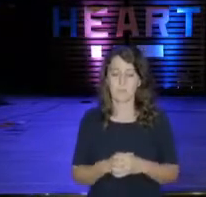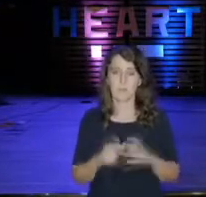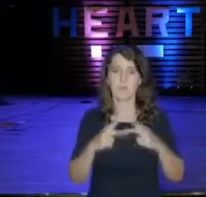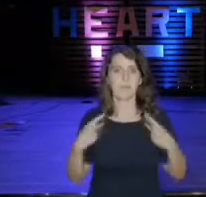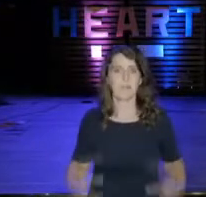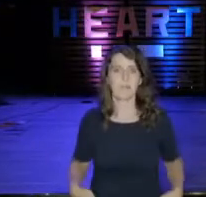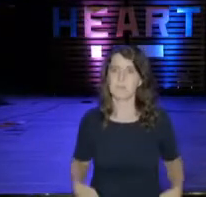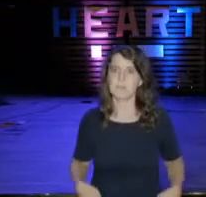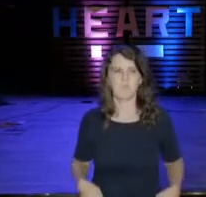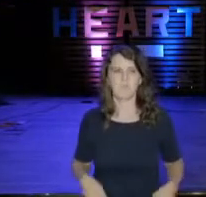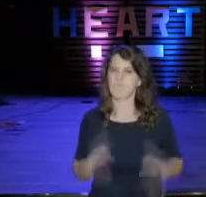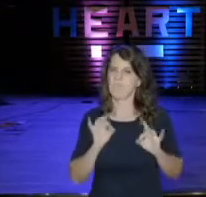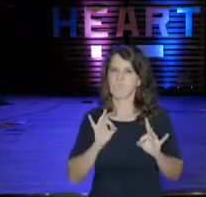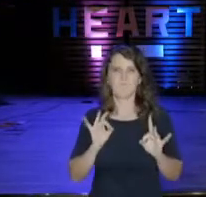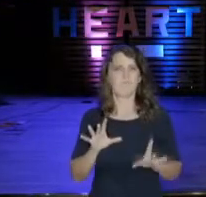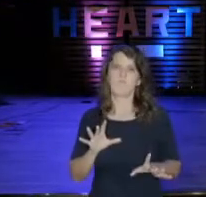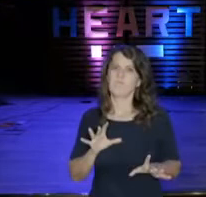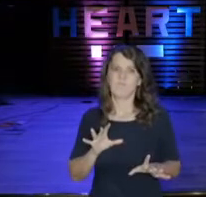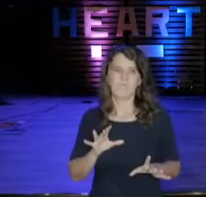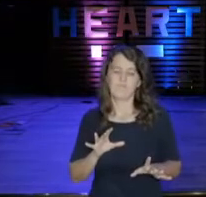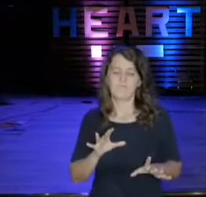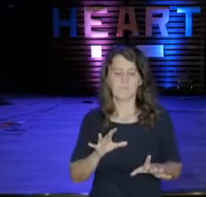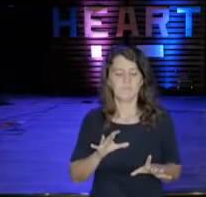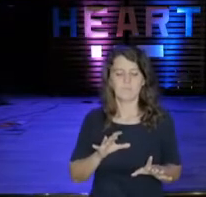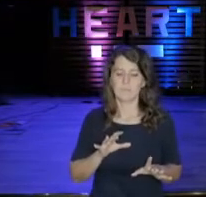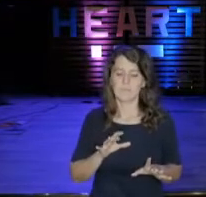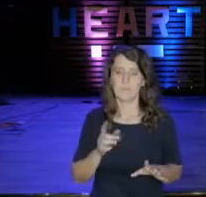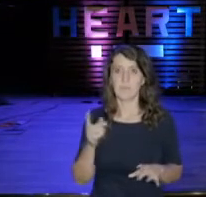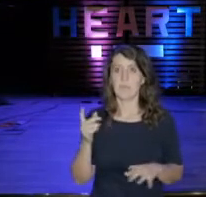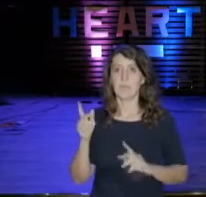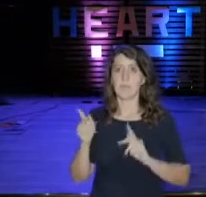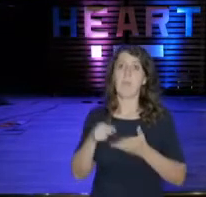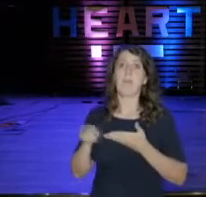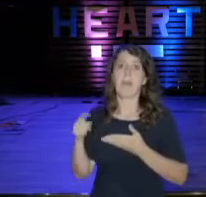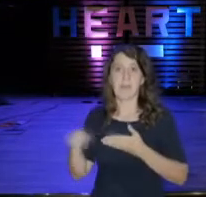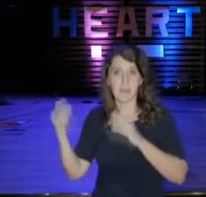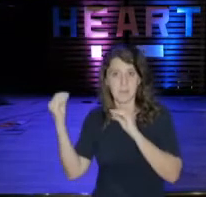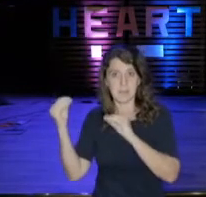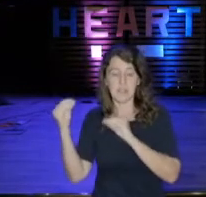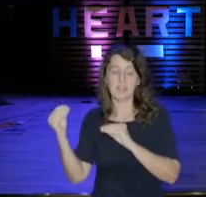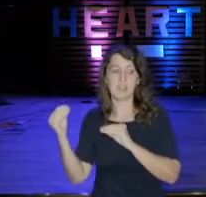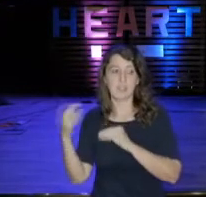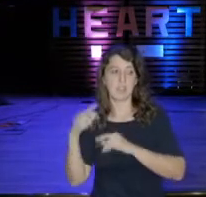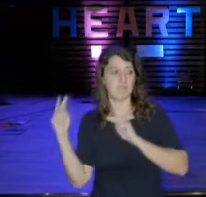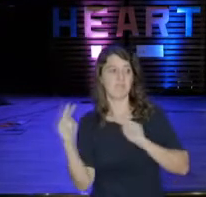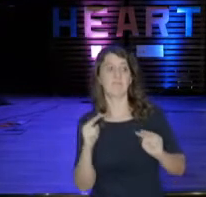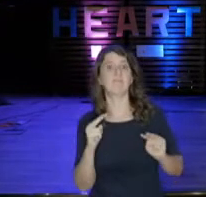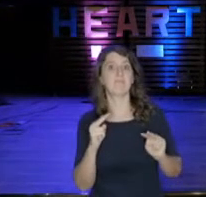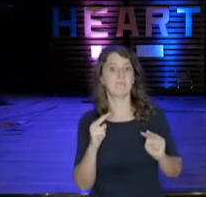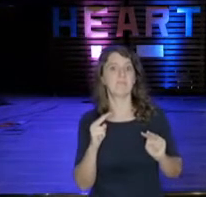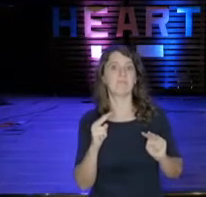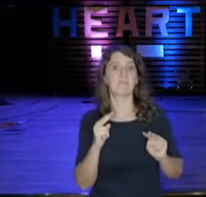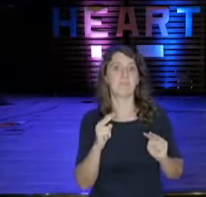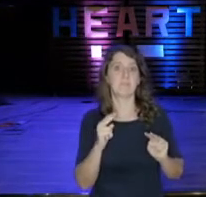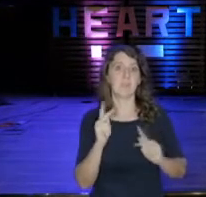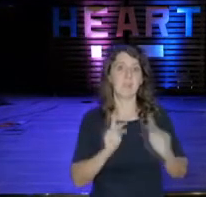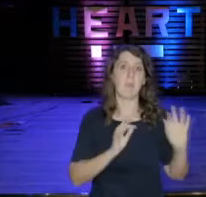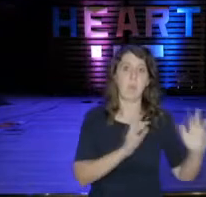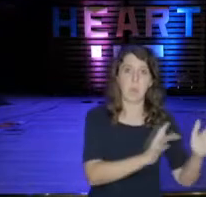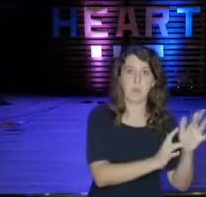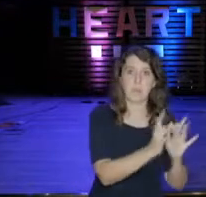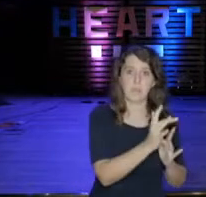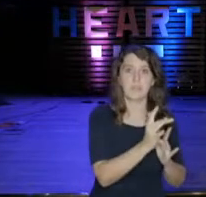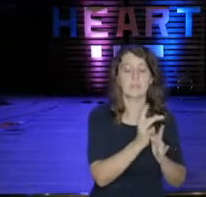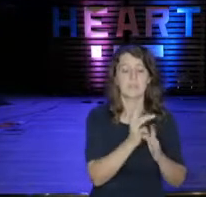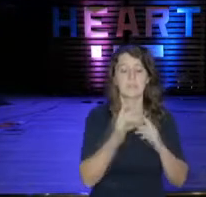that. The religious leaders, those that were getting paid to teach, they hated that Jesus drew the crowd, that his